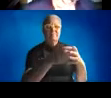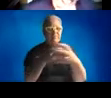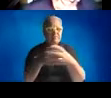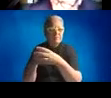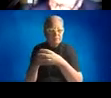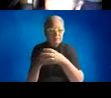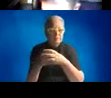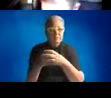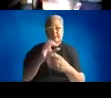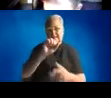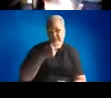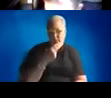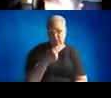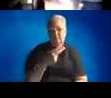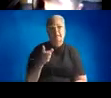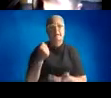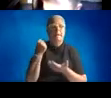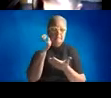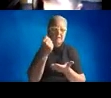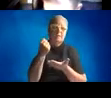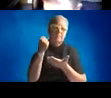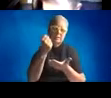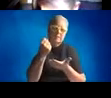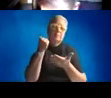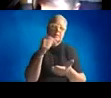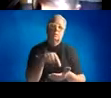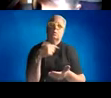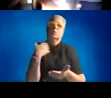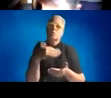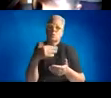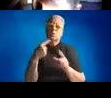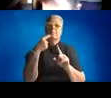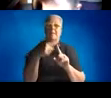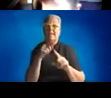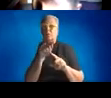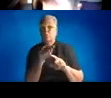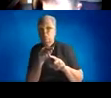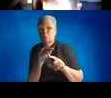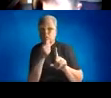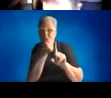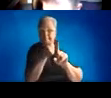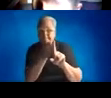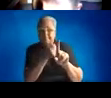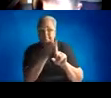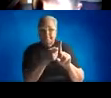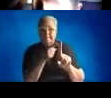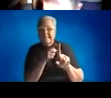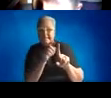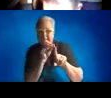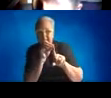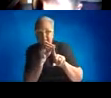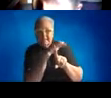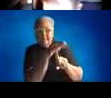up severally. Planning and budgeting and influencing government. Yeah. I like the point about as a way of creating equal opportunities